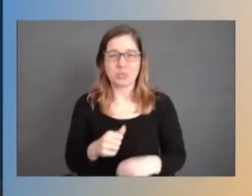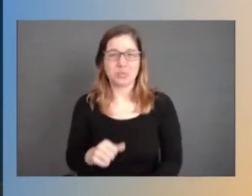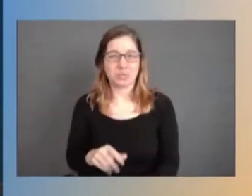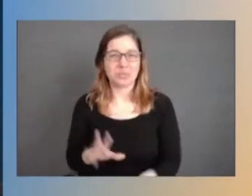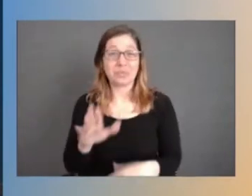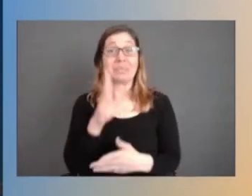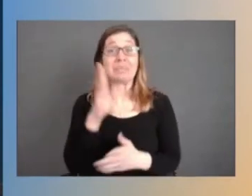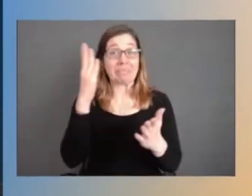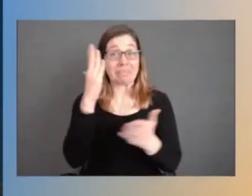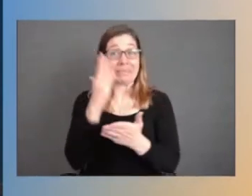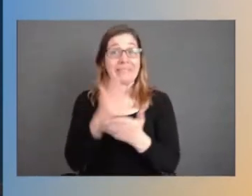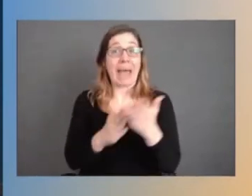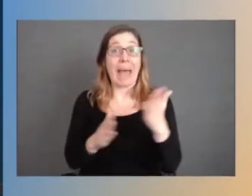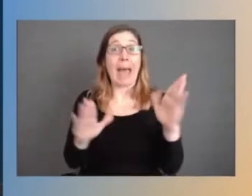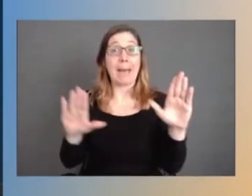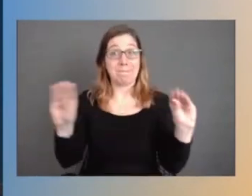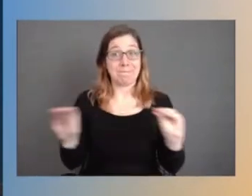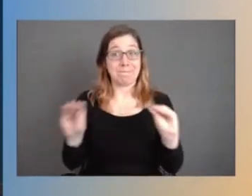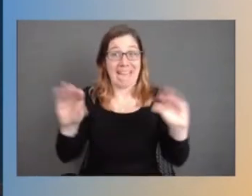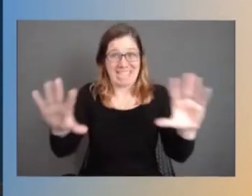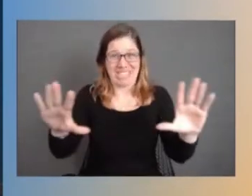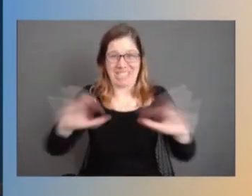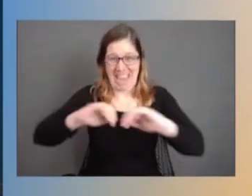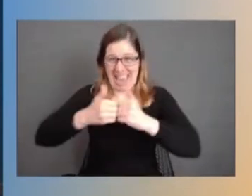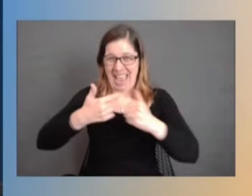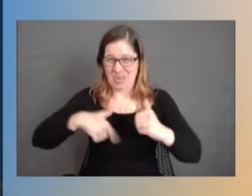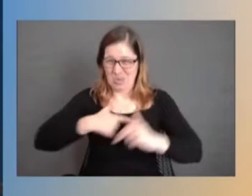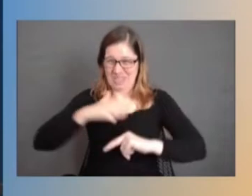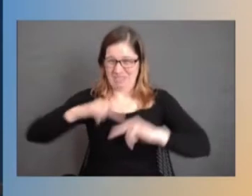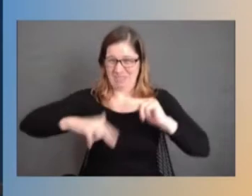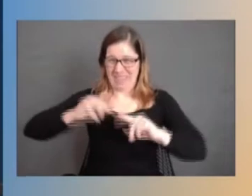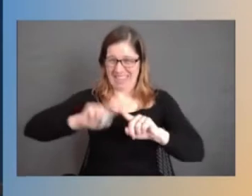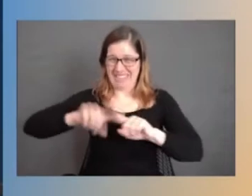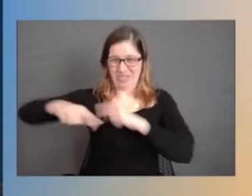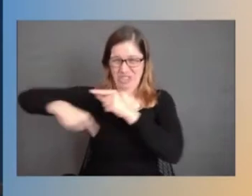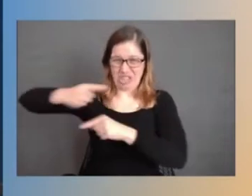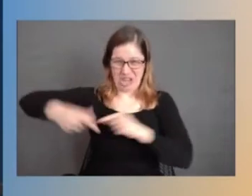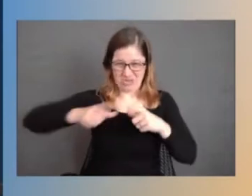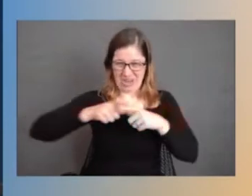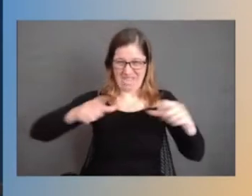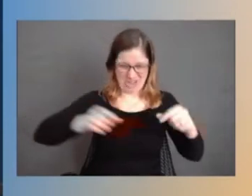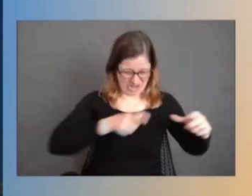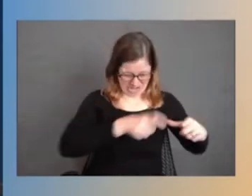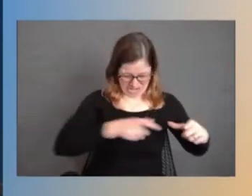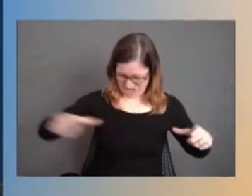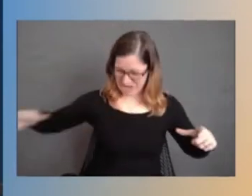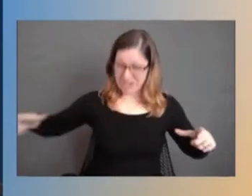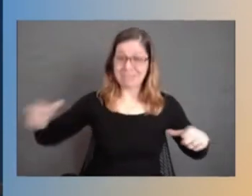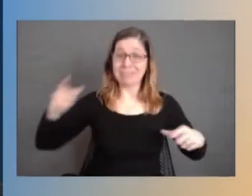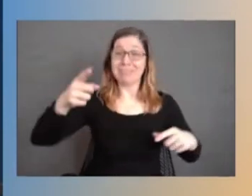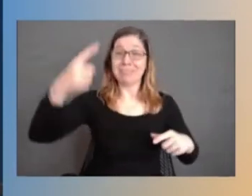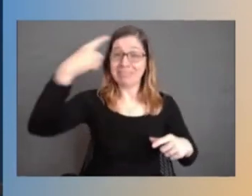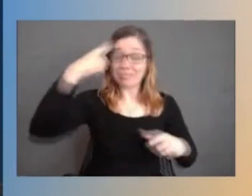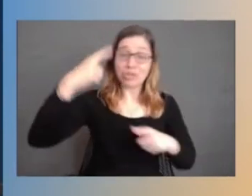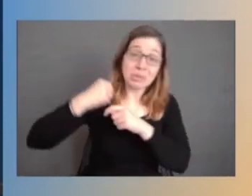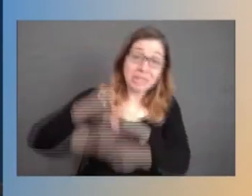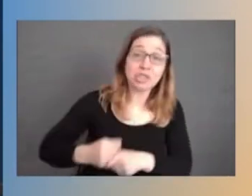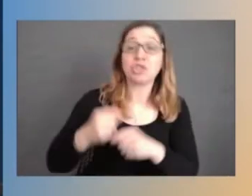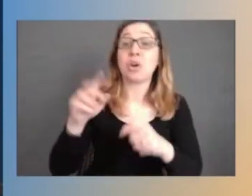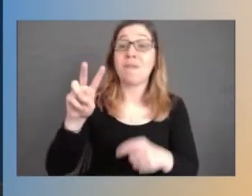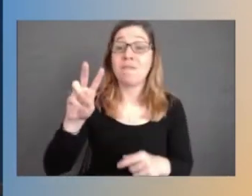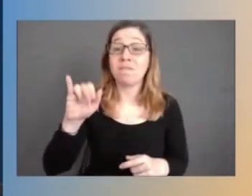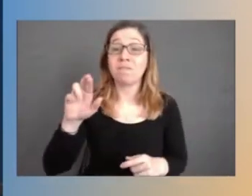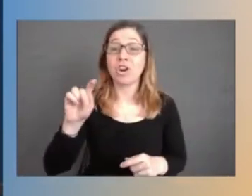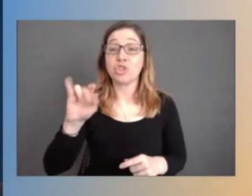these cards. So if you think about traditional virtualization, if you're running, you know, VMware or KVM on a typical